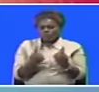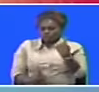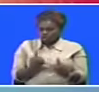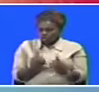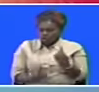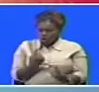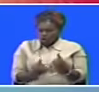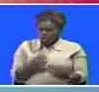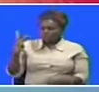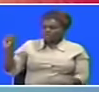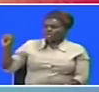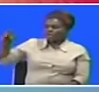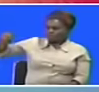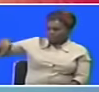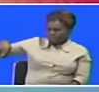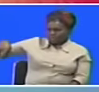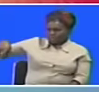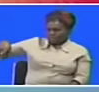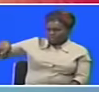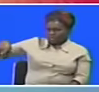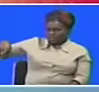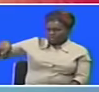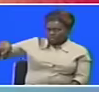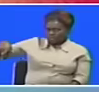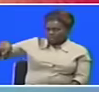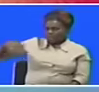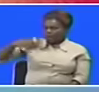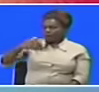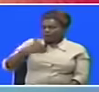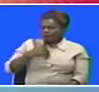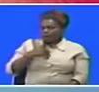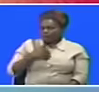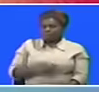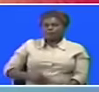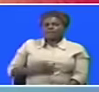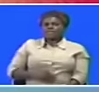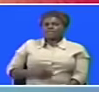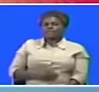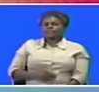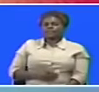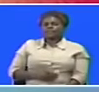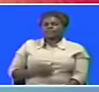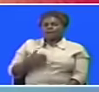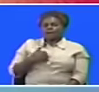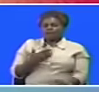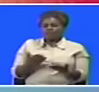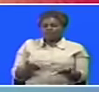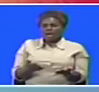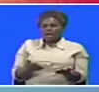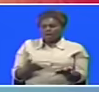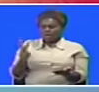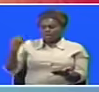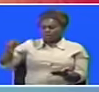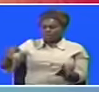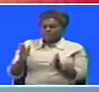that ODM parliamentary contest that has Ian Malindi, that has the incumbent William Baraka Mtengo and